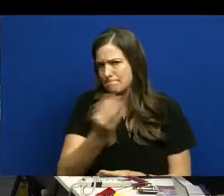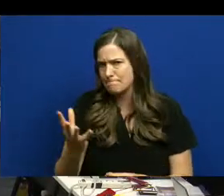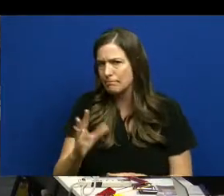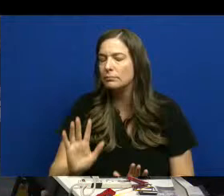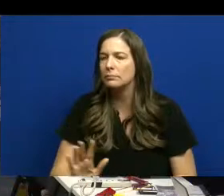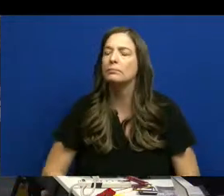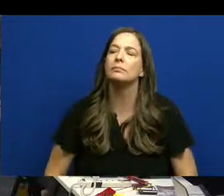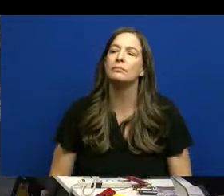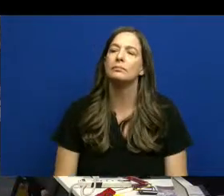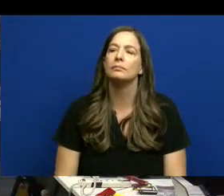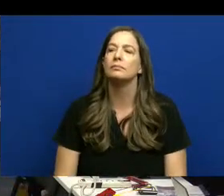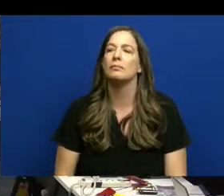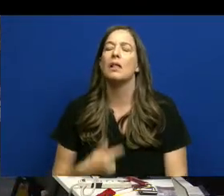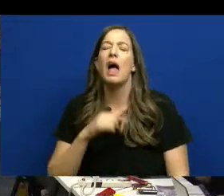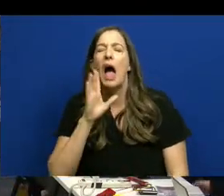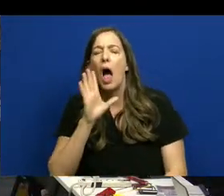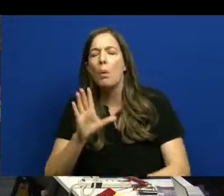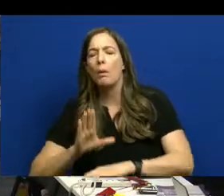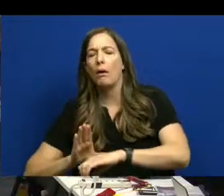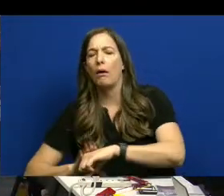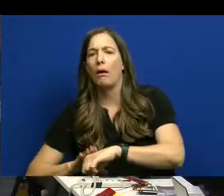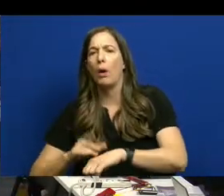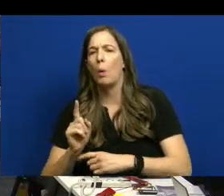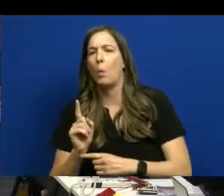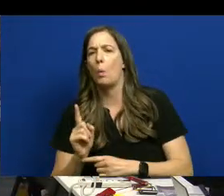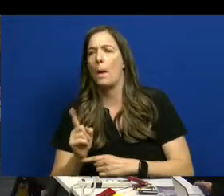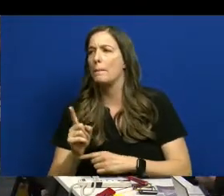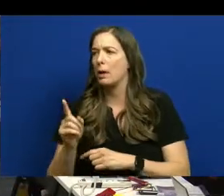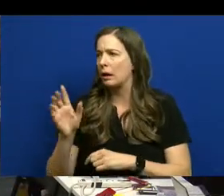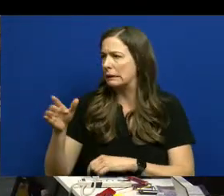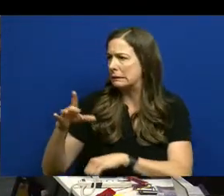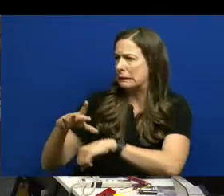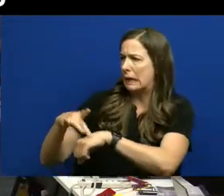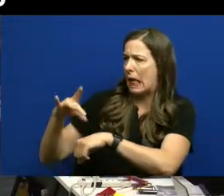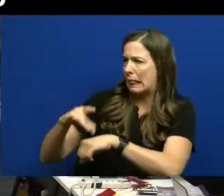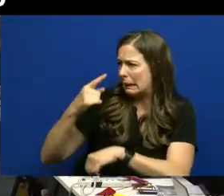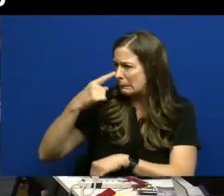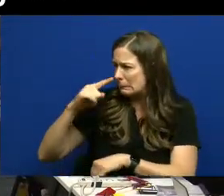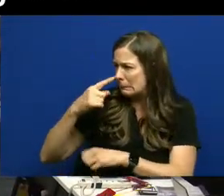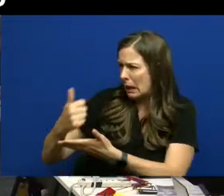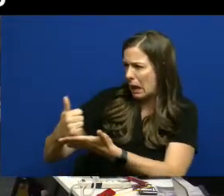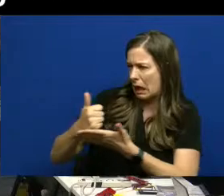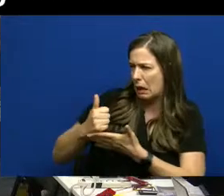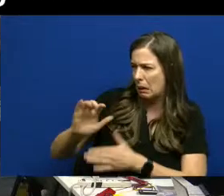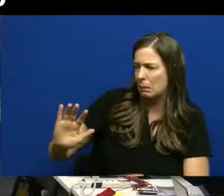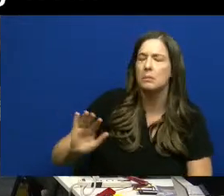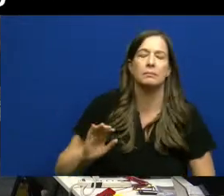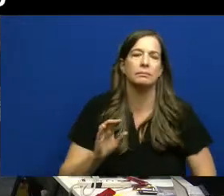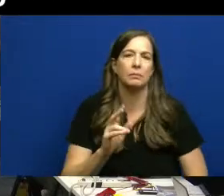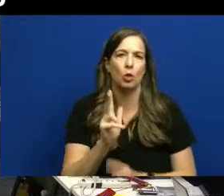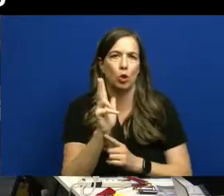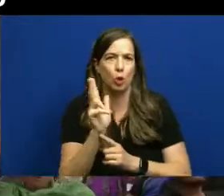I'll try to give you a 1 minute warning with Kyla's help. All right, 3 minutes. Thank you.